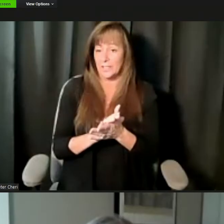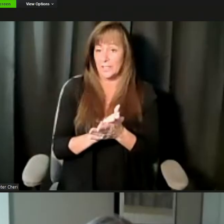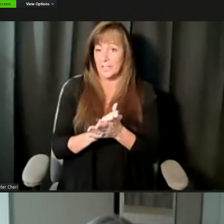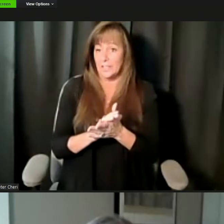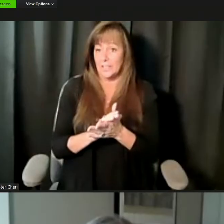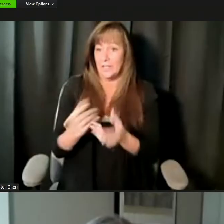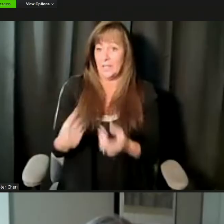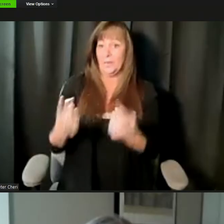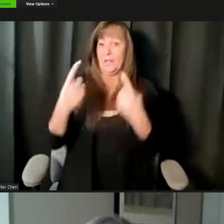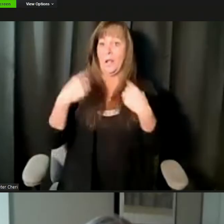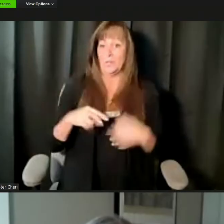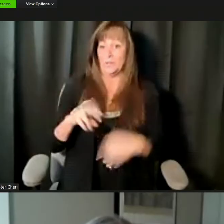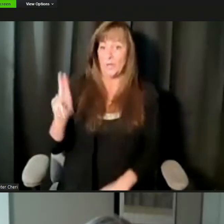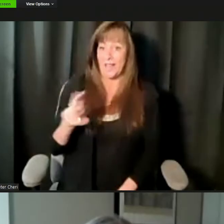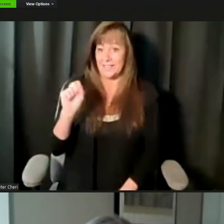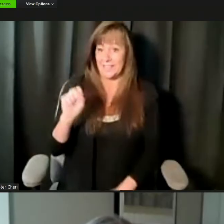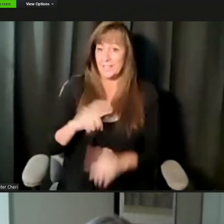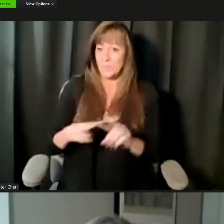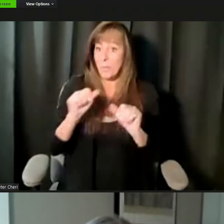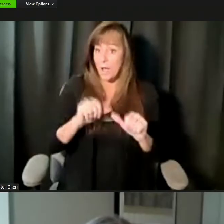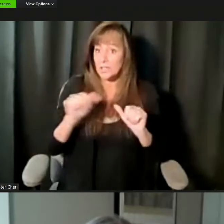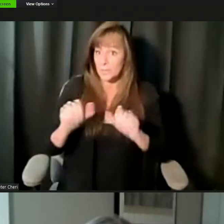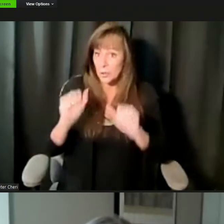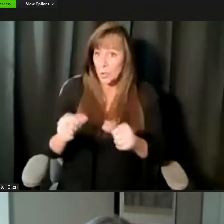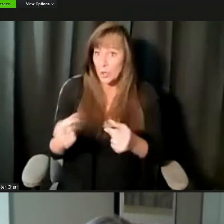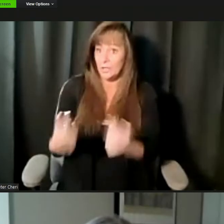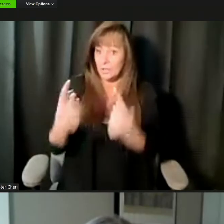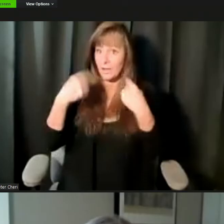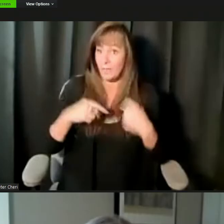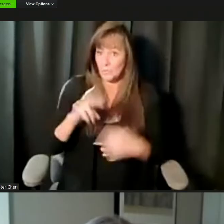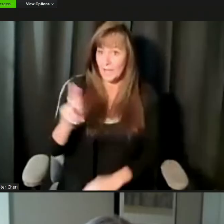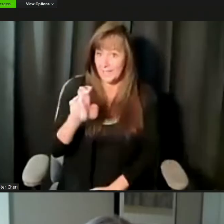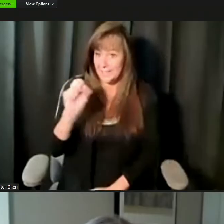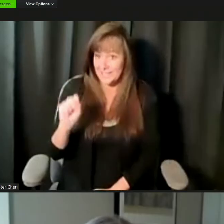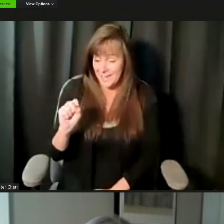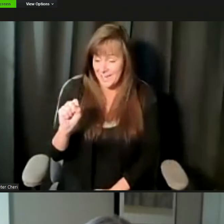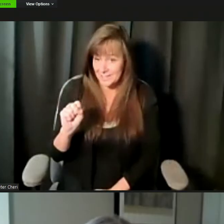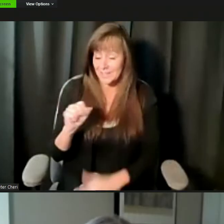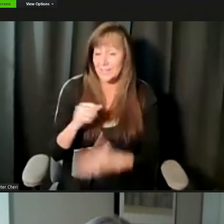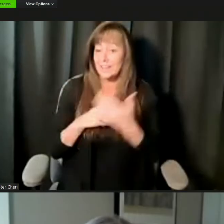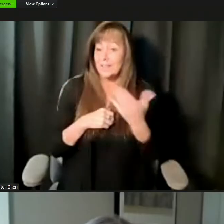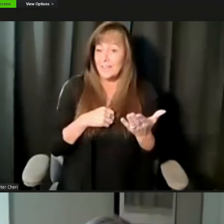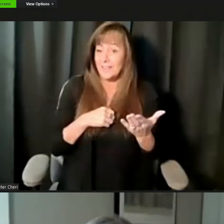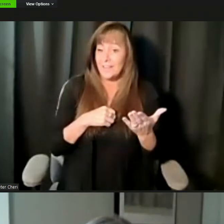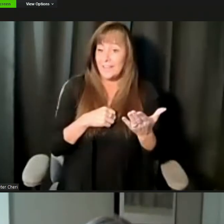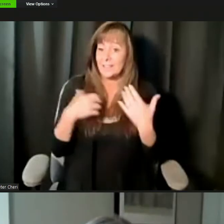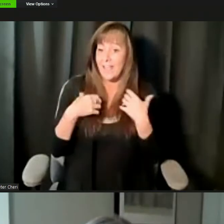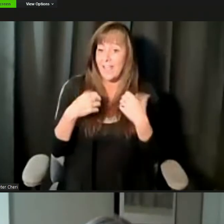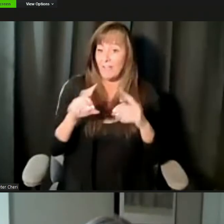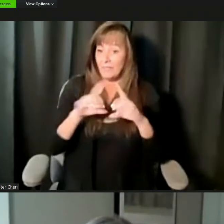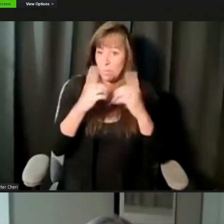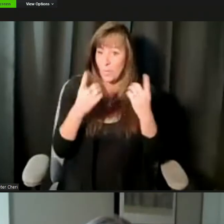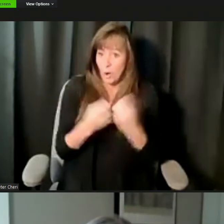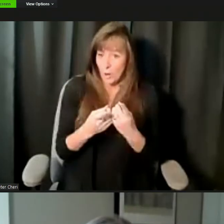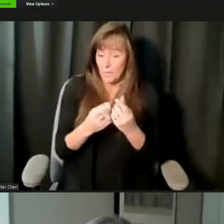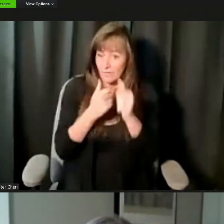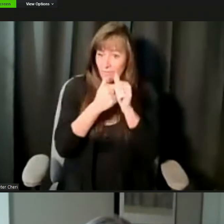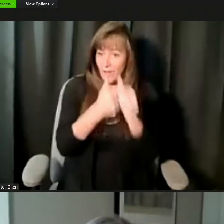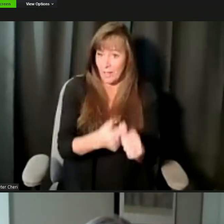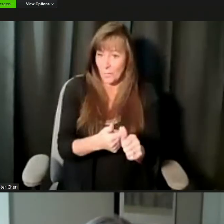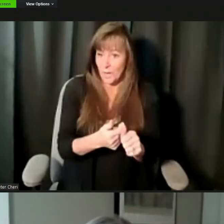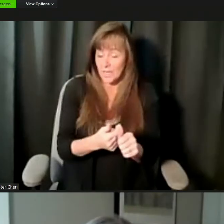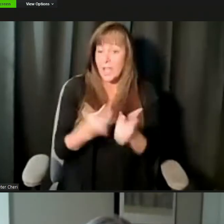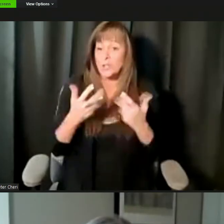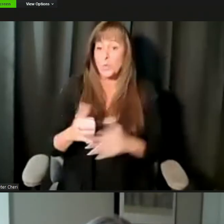the United States, but it is possible. Is the state health department sequencing for these strains, and do we know if they've arrived